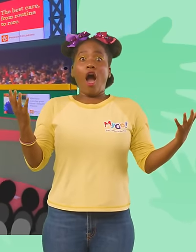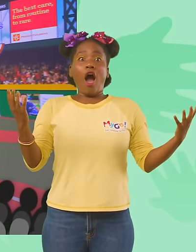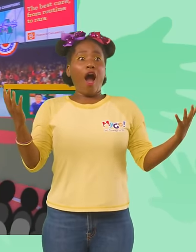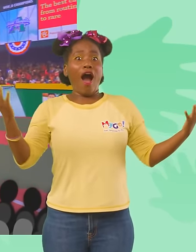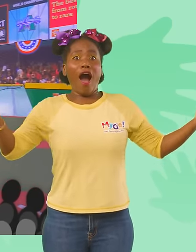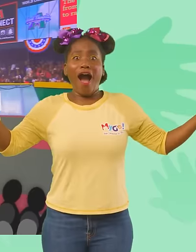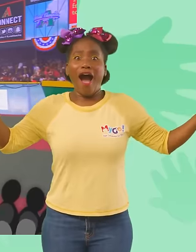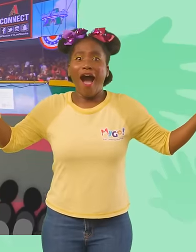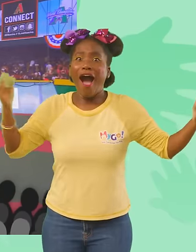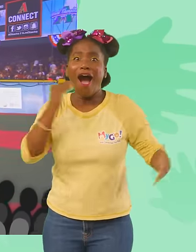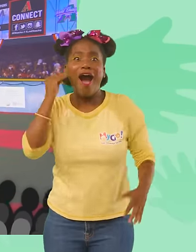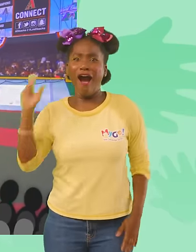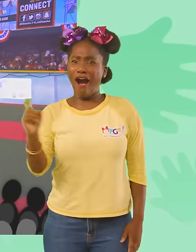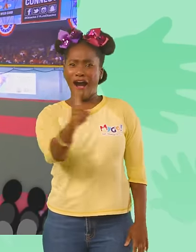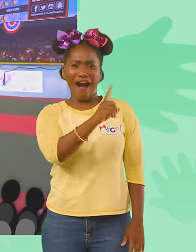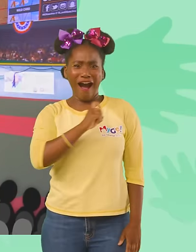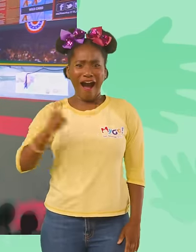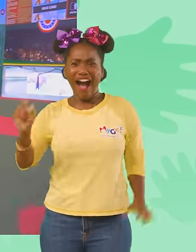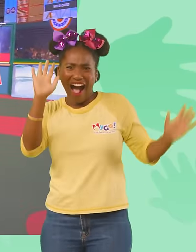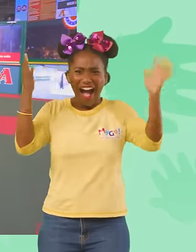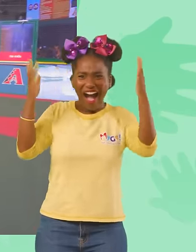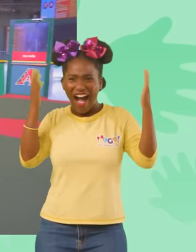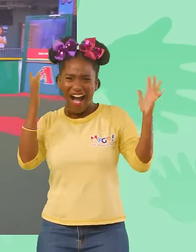Whoa! Yeah! Home run!